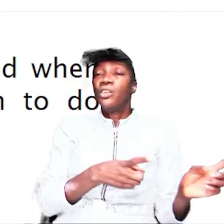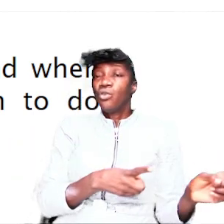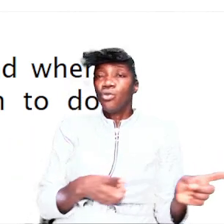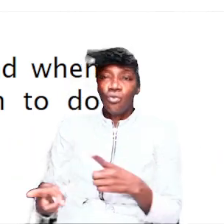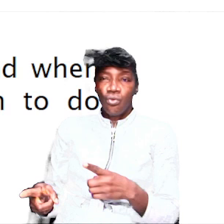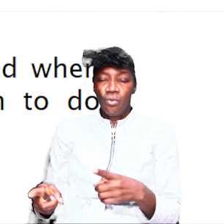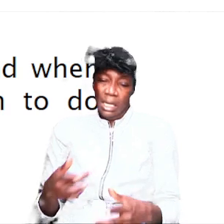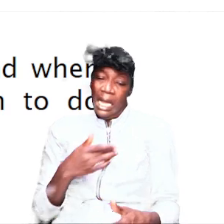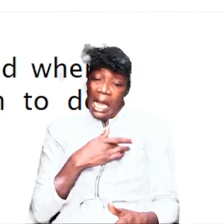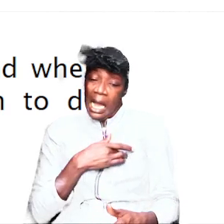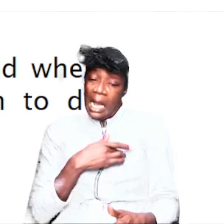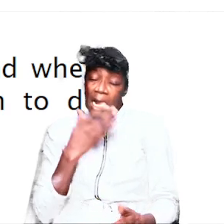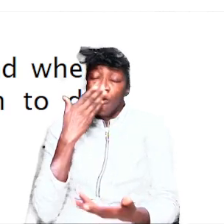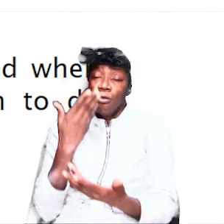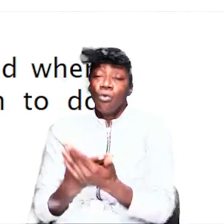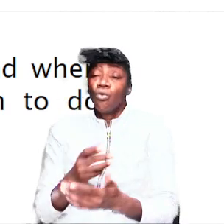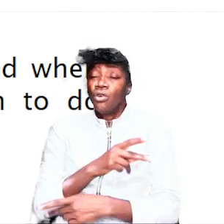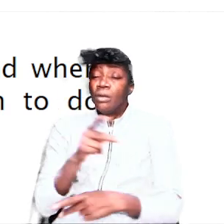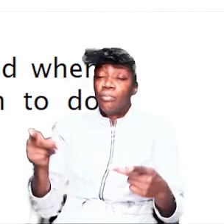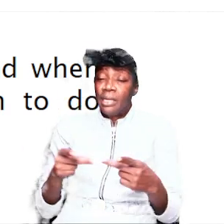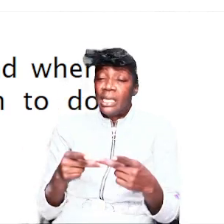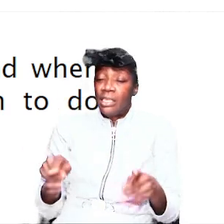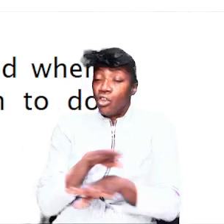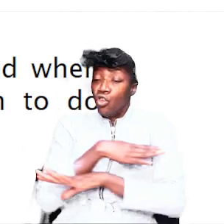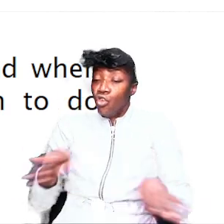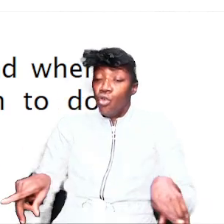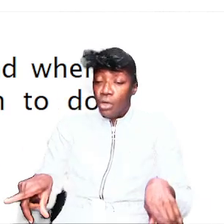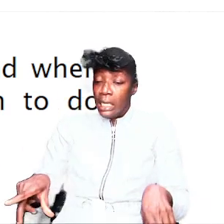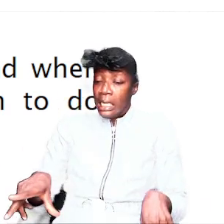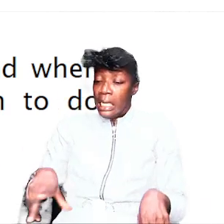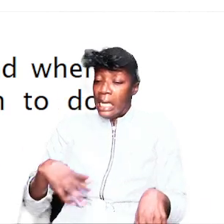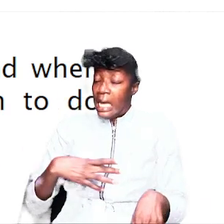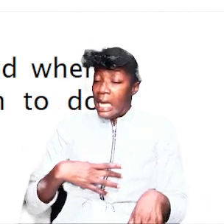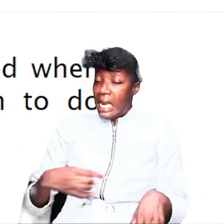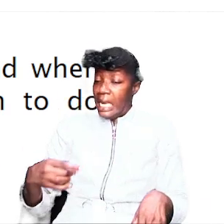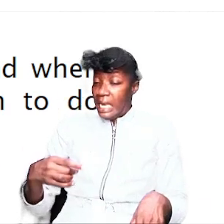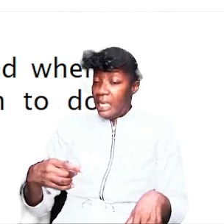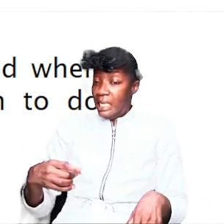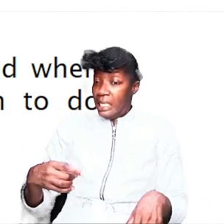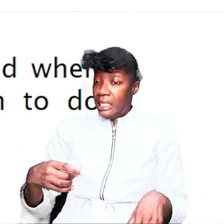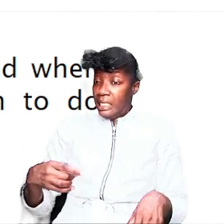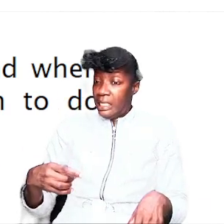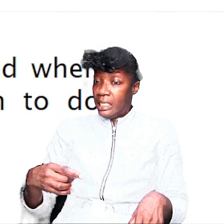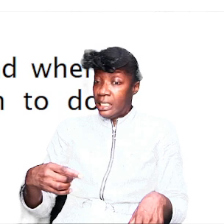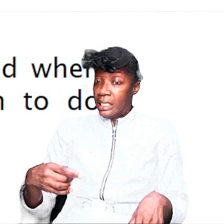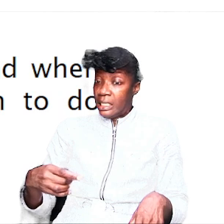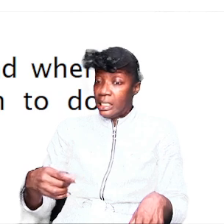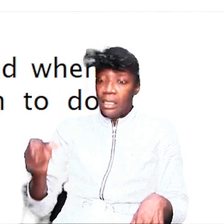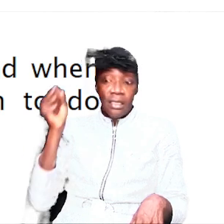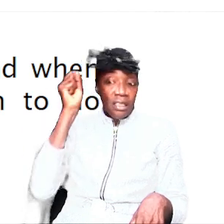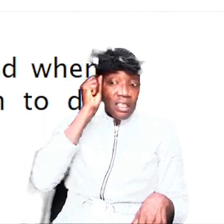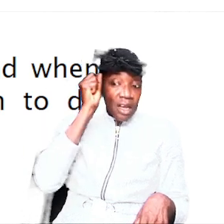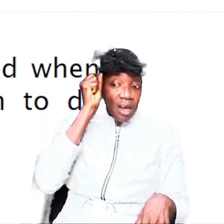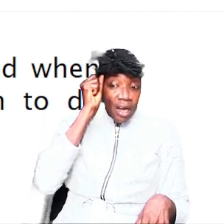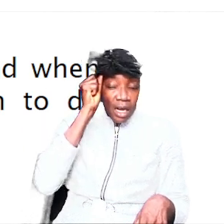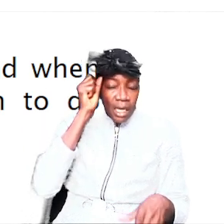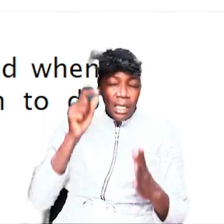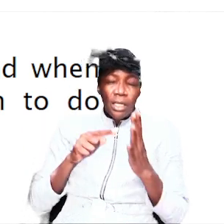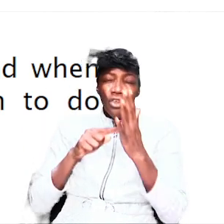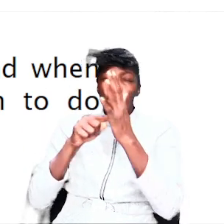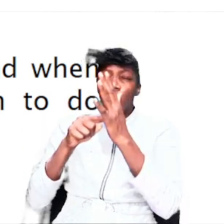His heart was in a good place. There was none like him among men, among the people. He showed